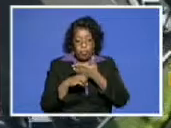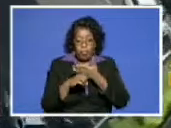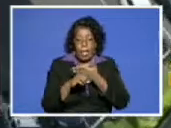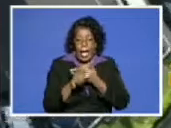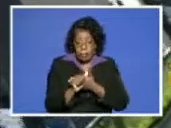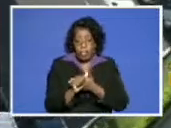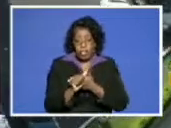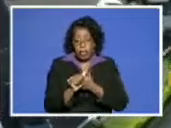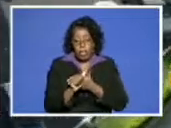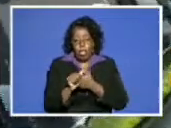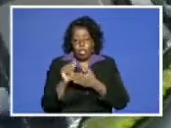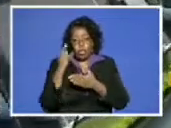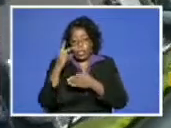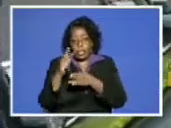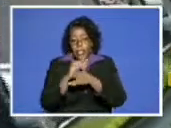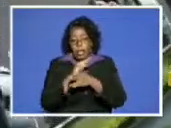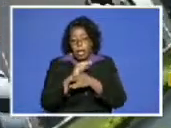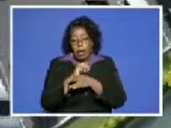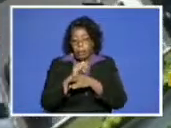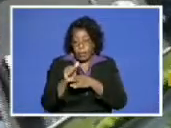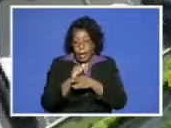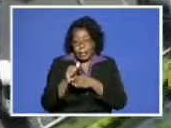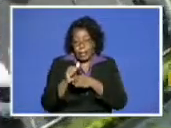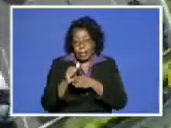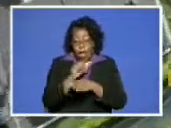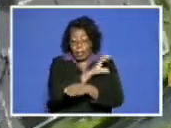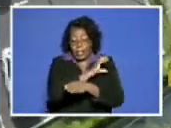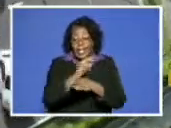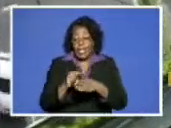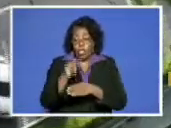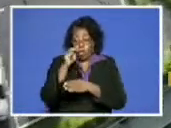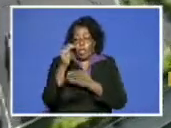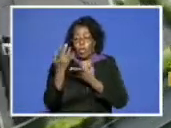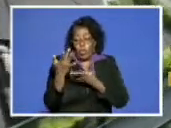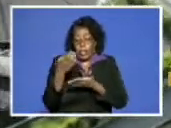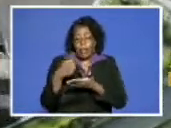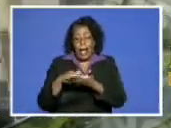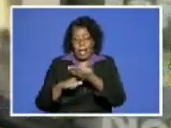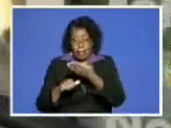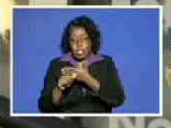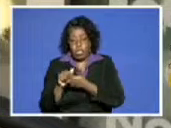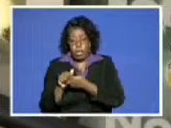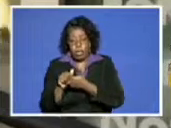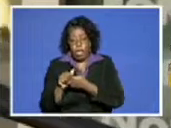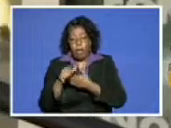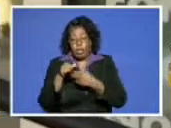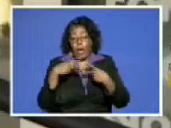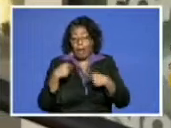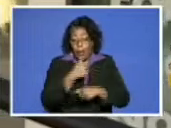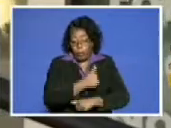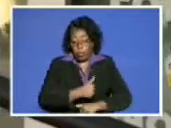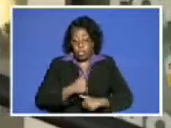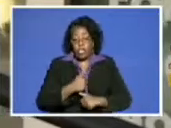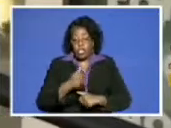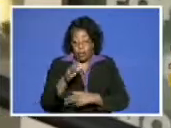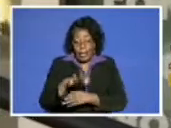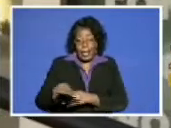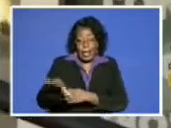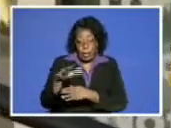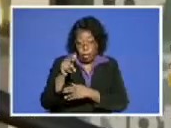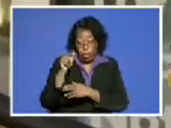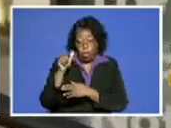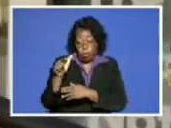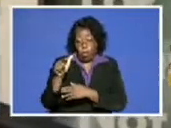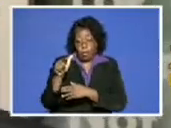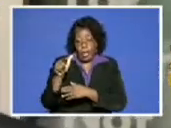you in General Practice Clinic North, those are the patients awaiting admission, but you have an appreciation for what that space looks like as well in